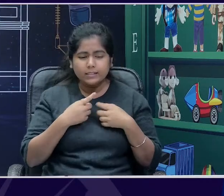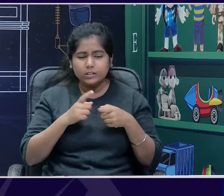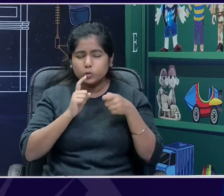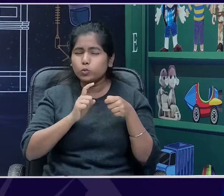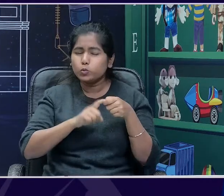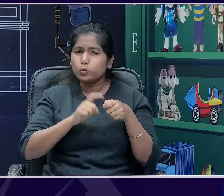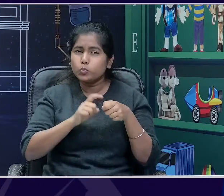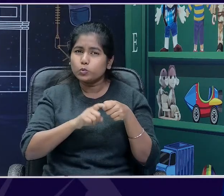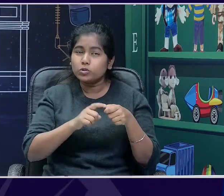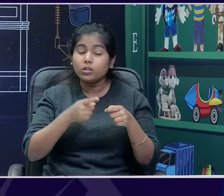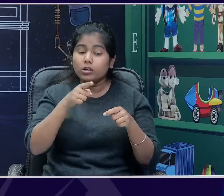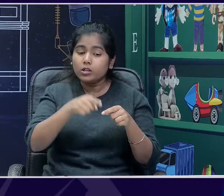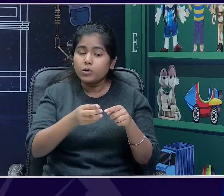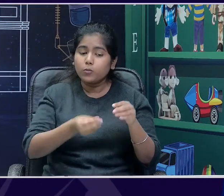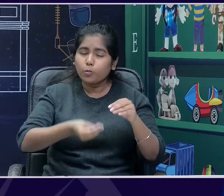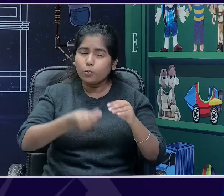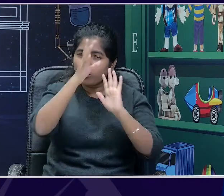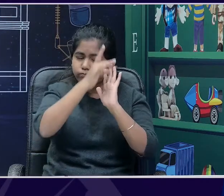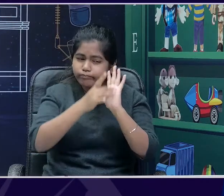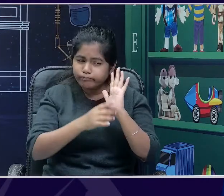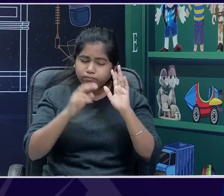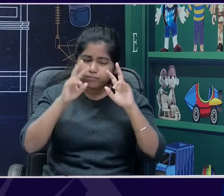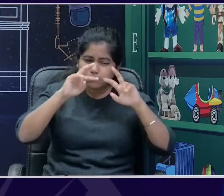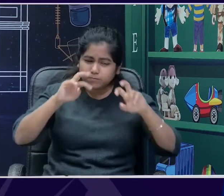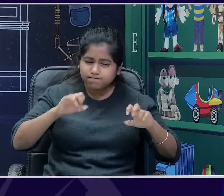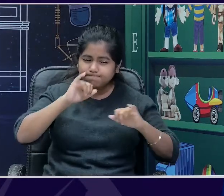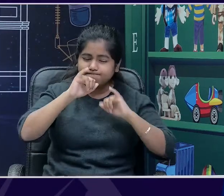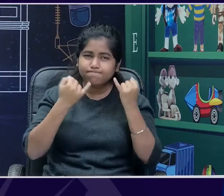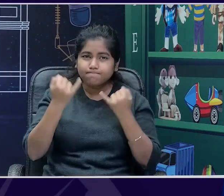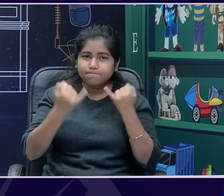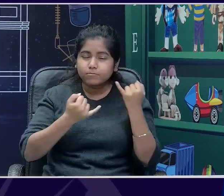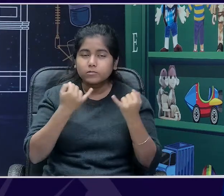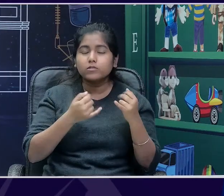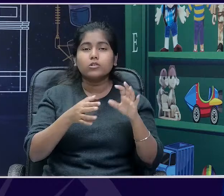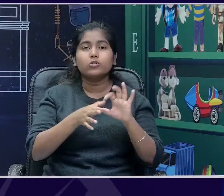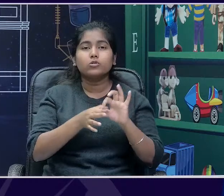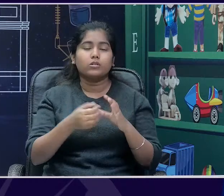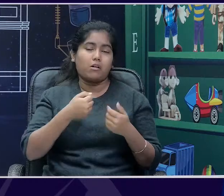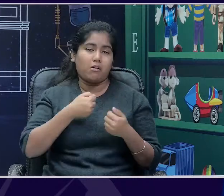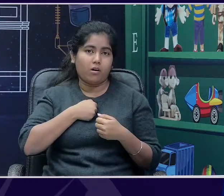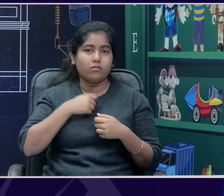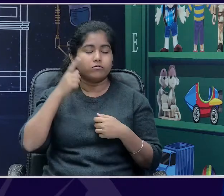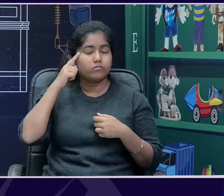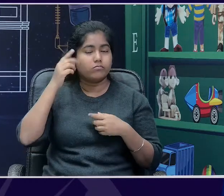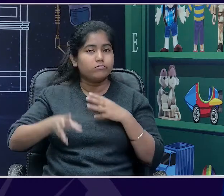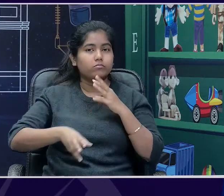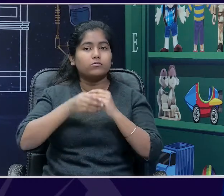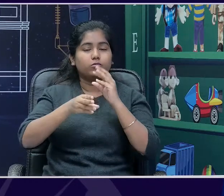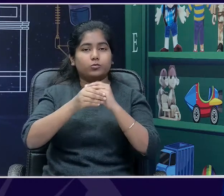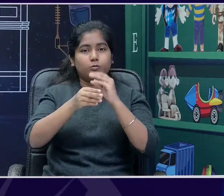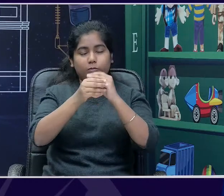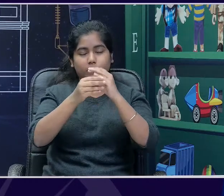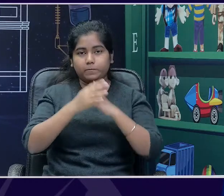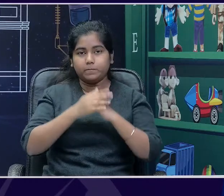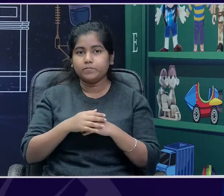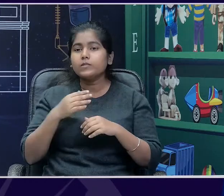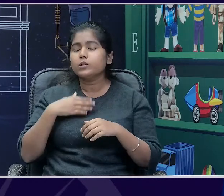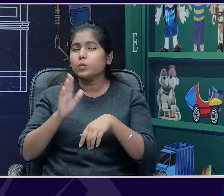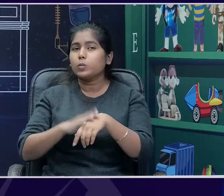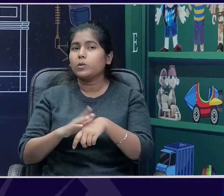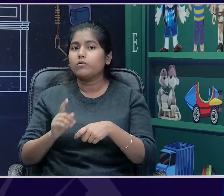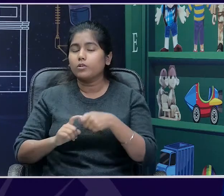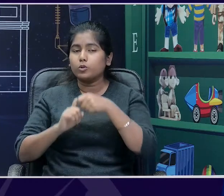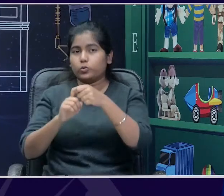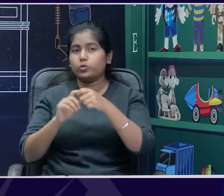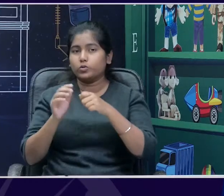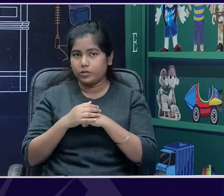on exploring things. Right. So this add on to our knowledge also. Right. So one question I have in